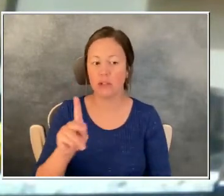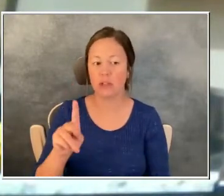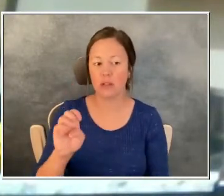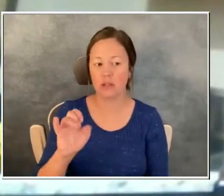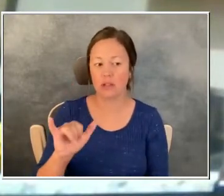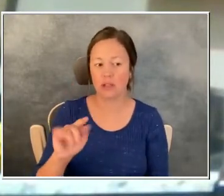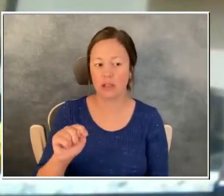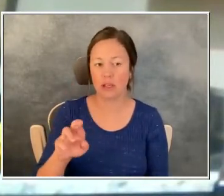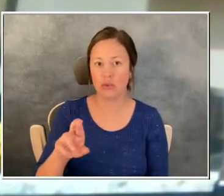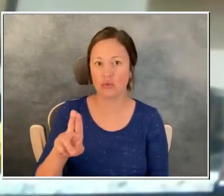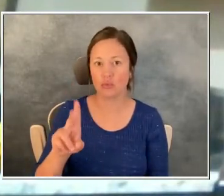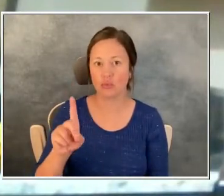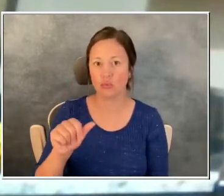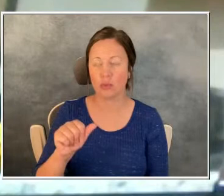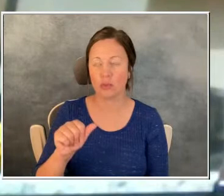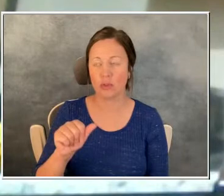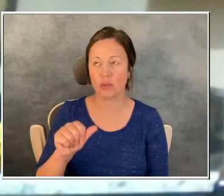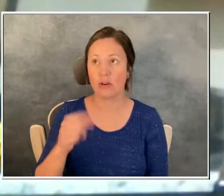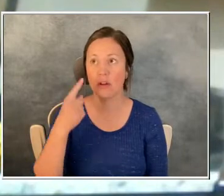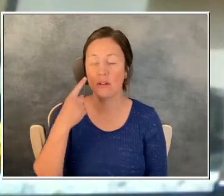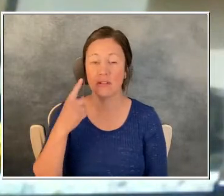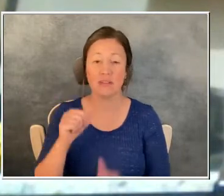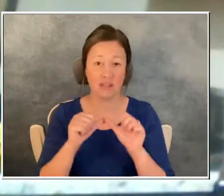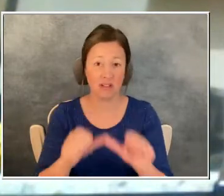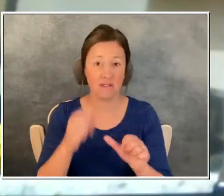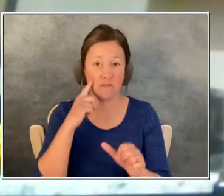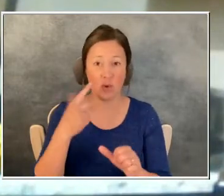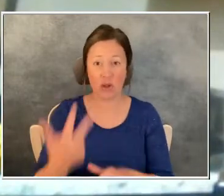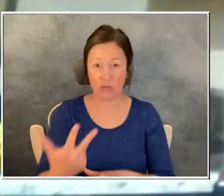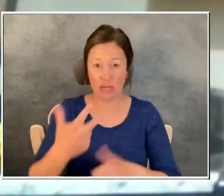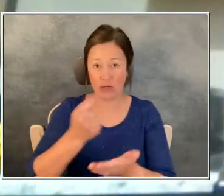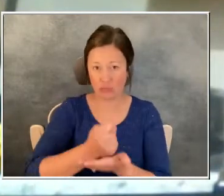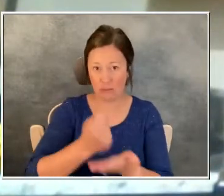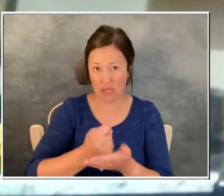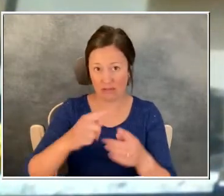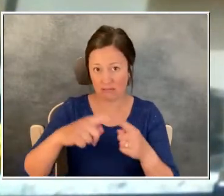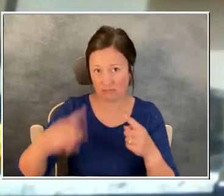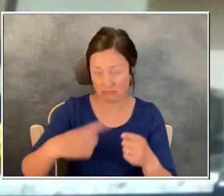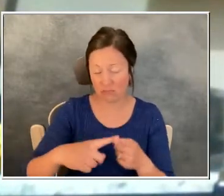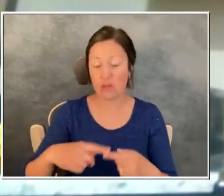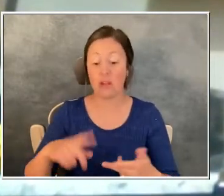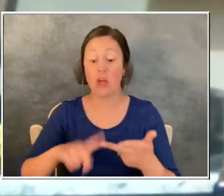for 3 treatments, and on the 3rd treatment,